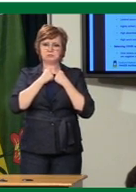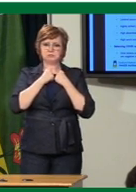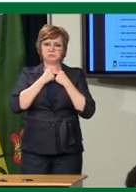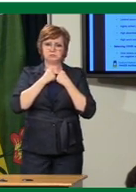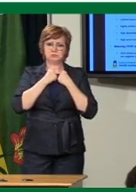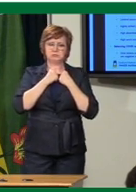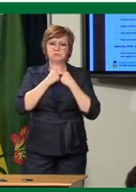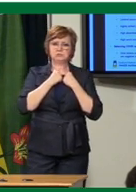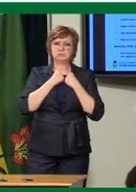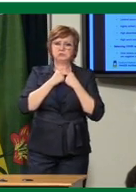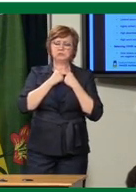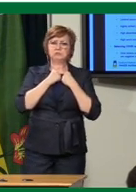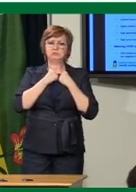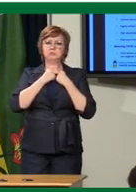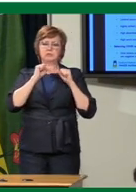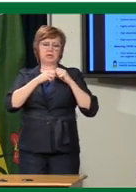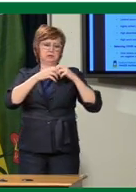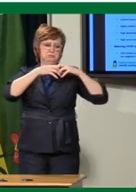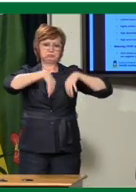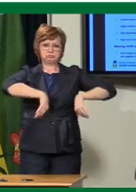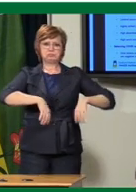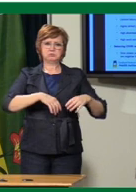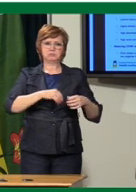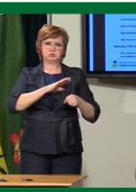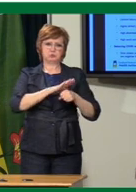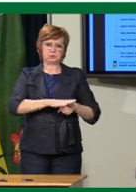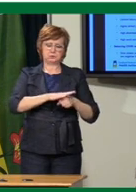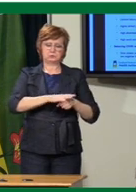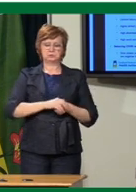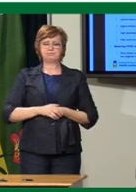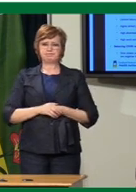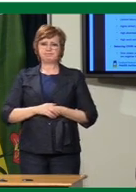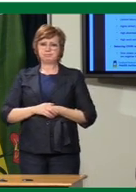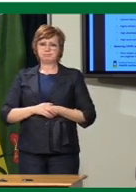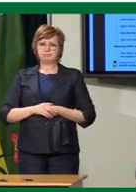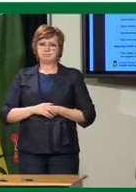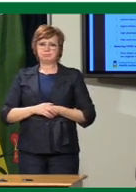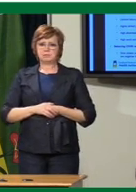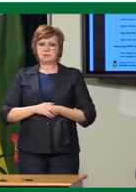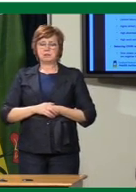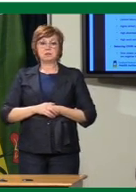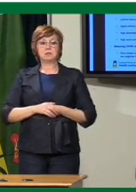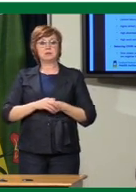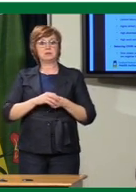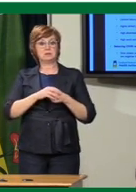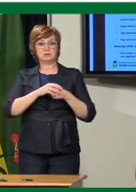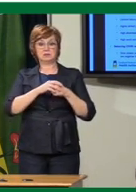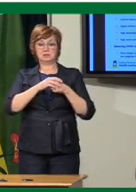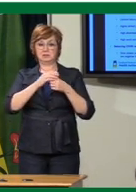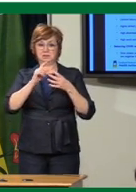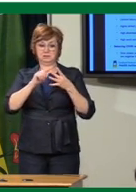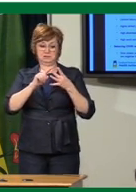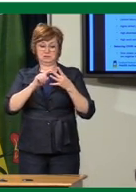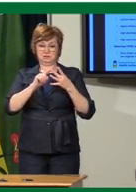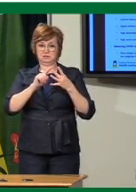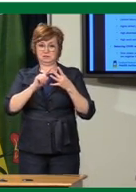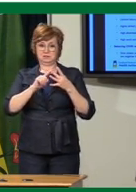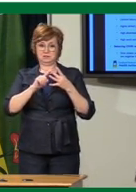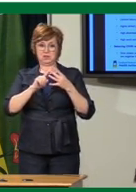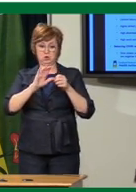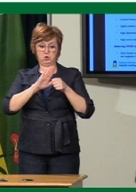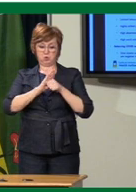very concerned about the potential for ongoing exponential growth of the virus outpacing our ability to